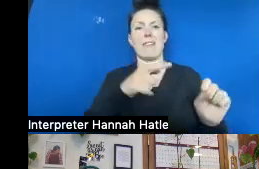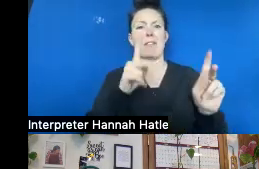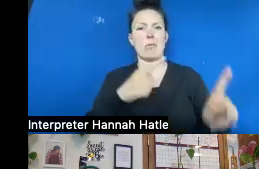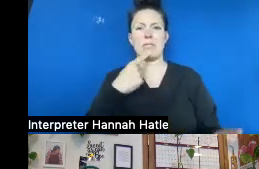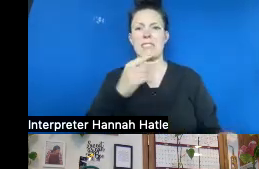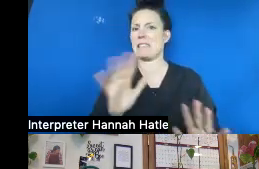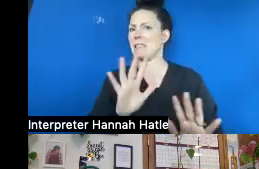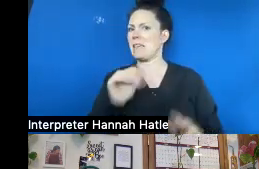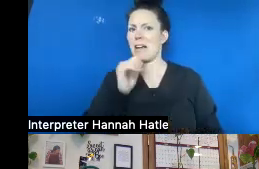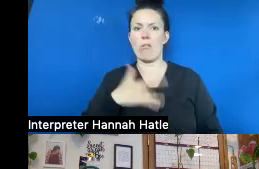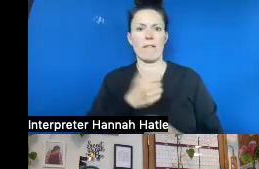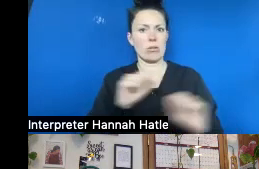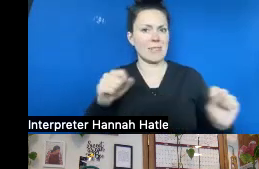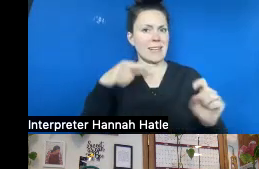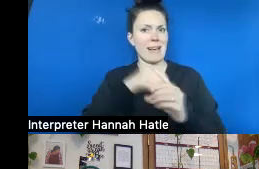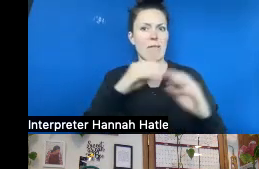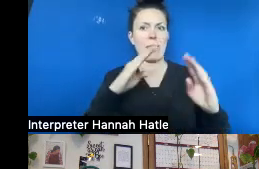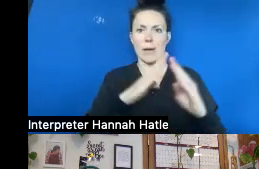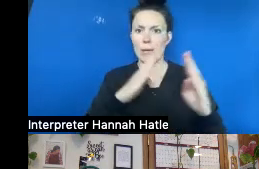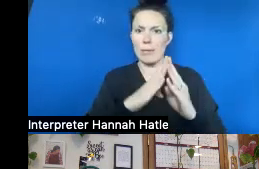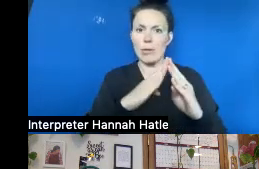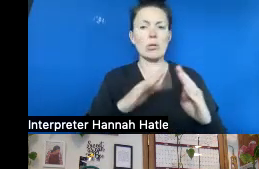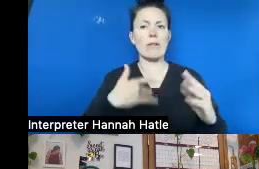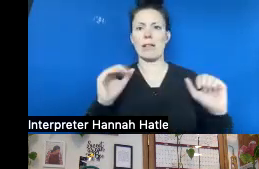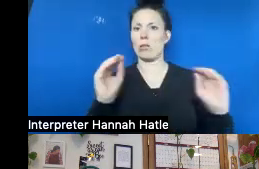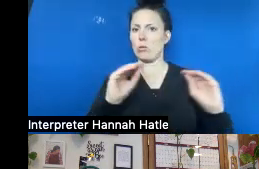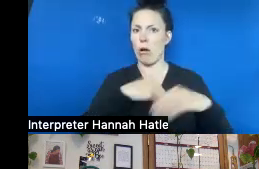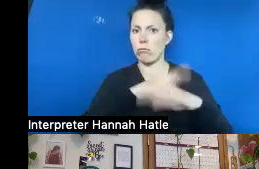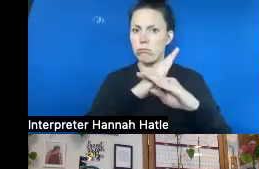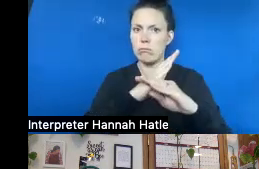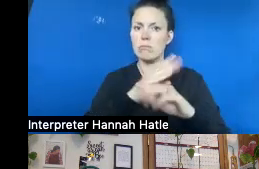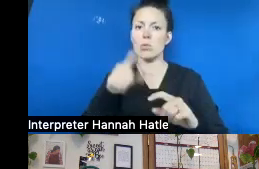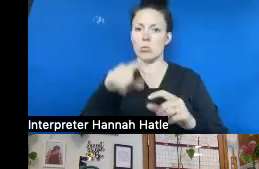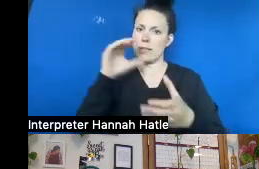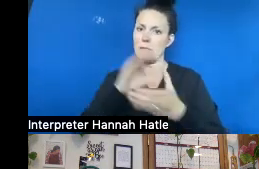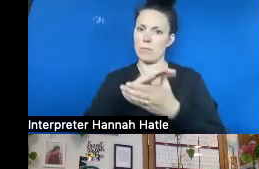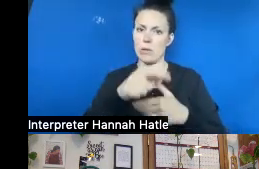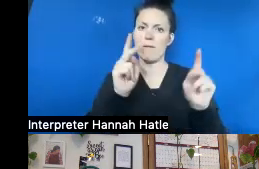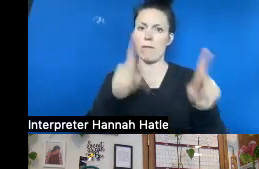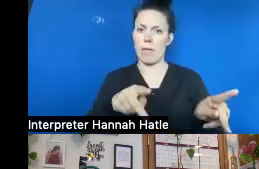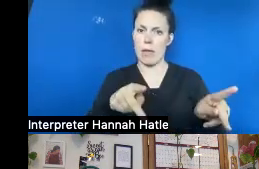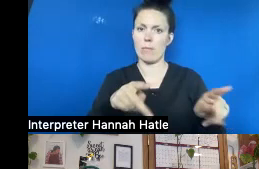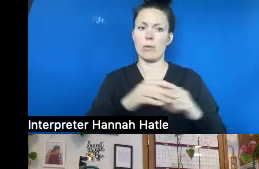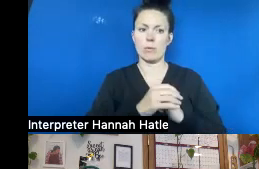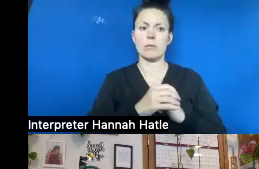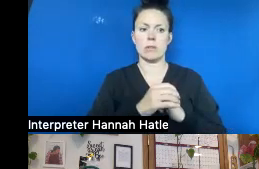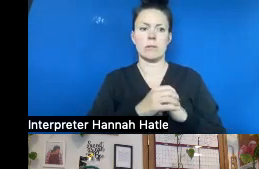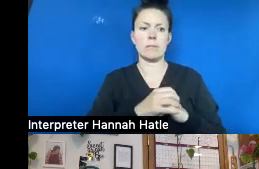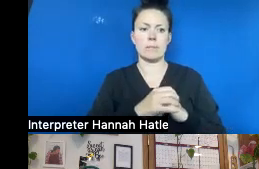would be protected, believe them if they say that, but that can be a barrier to them not wanting to report.